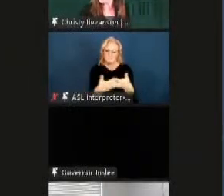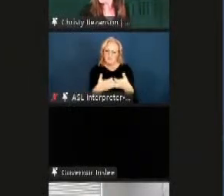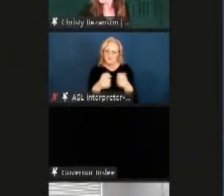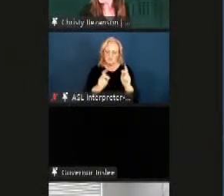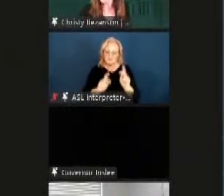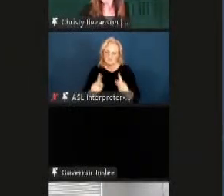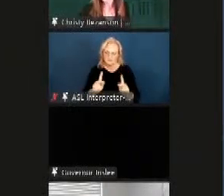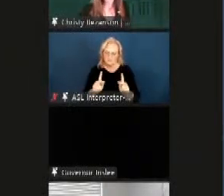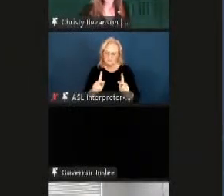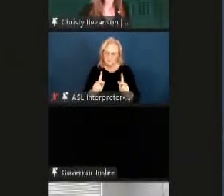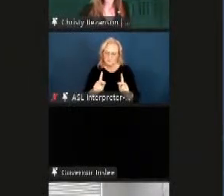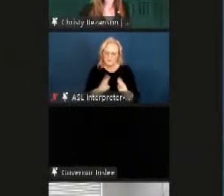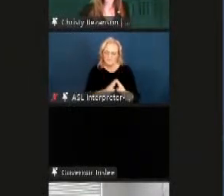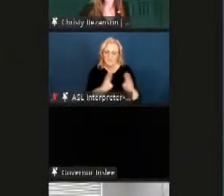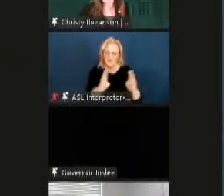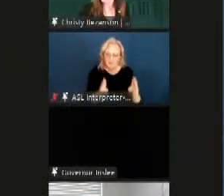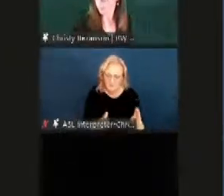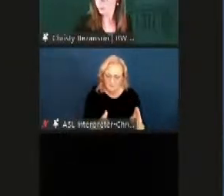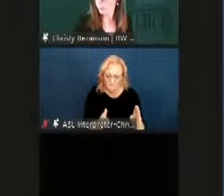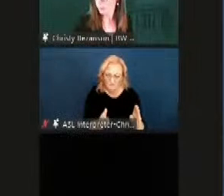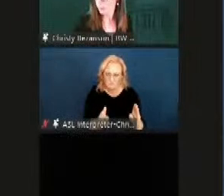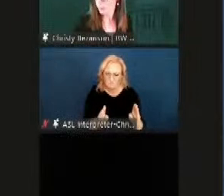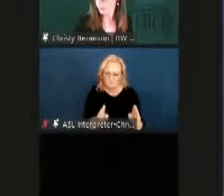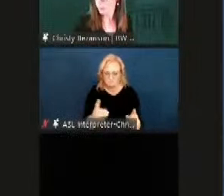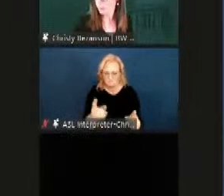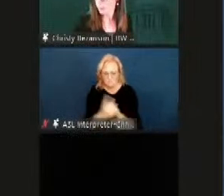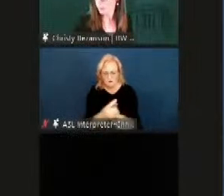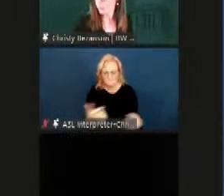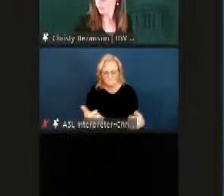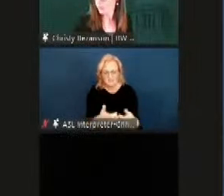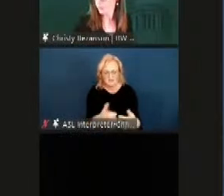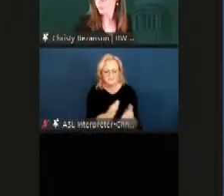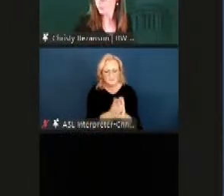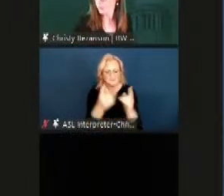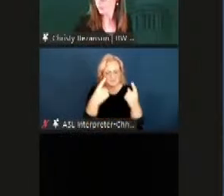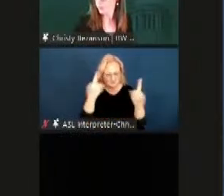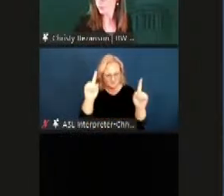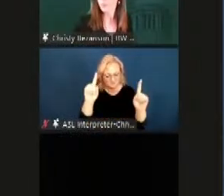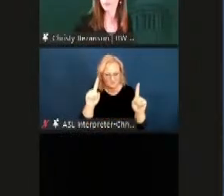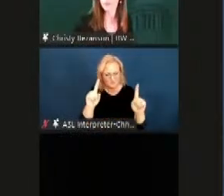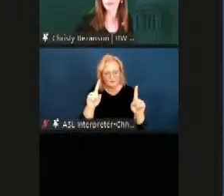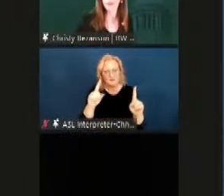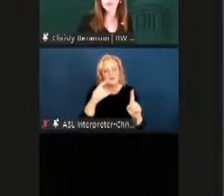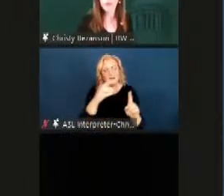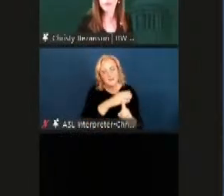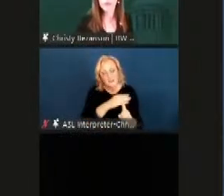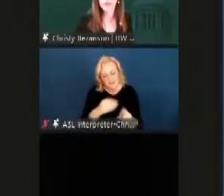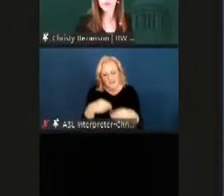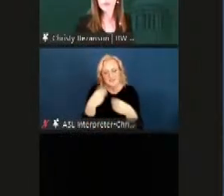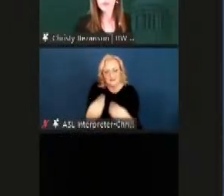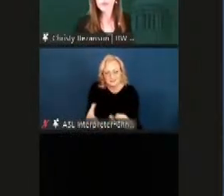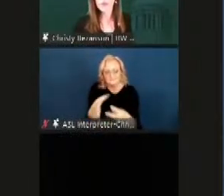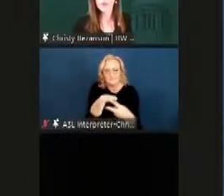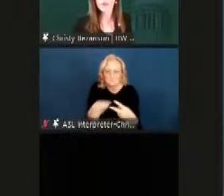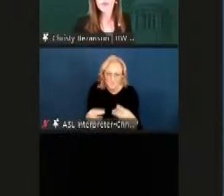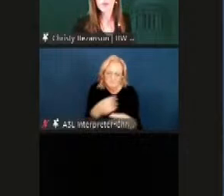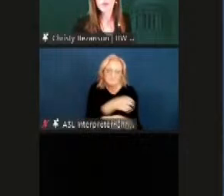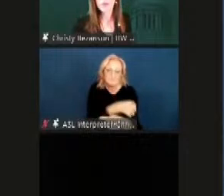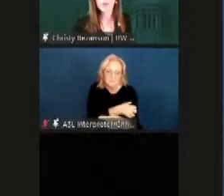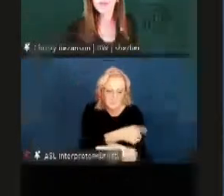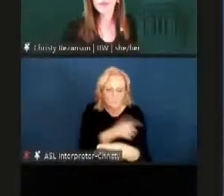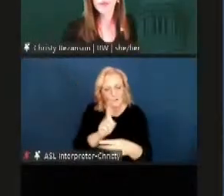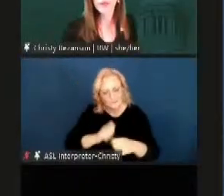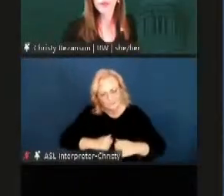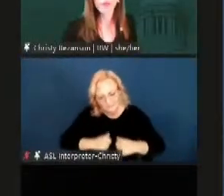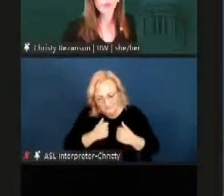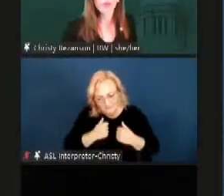the housing that they need to be successful. And so, and as well as giving people choice and power and control about where they live and